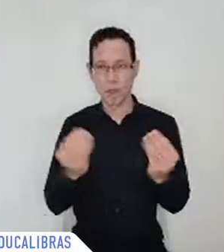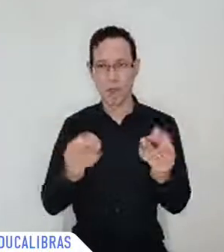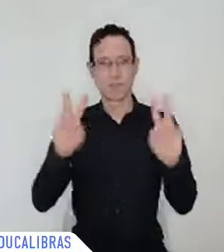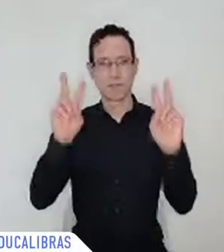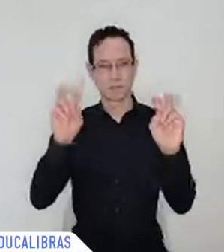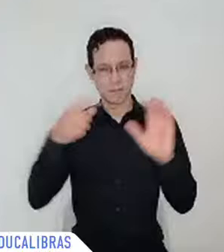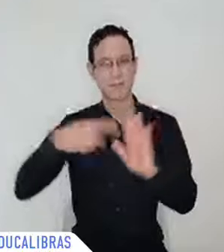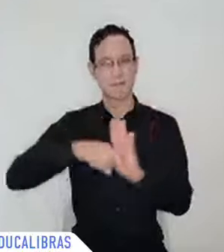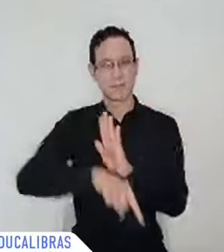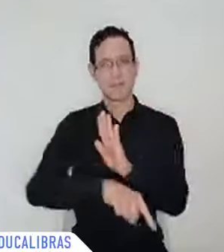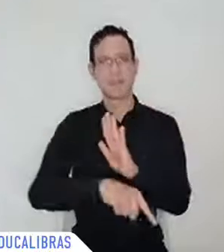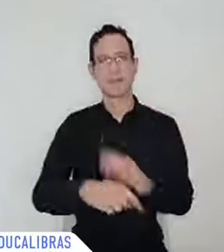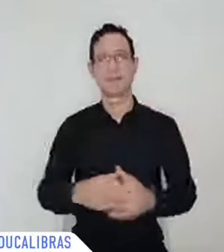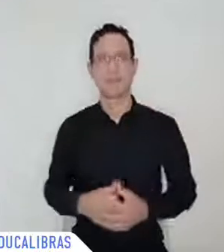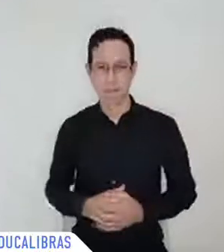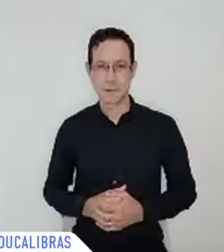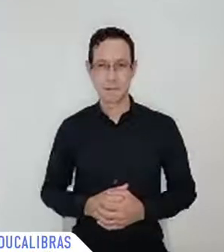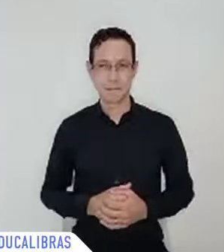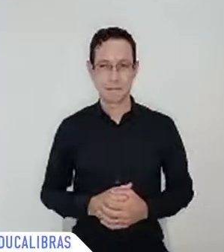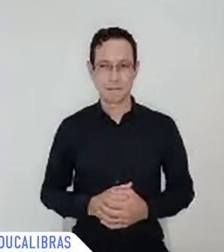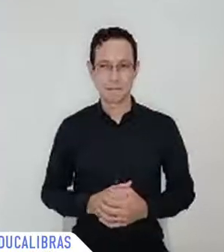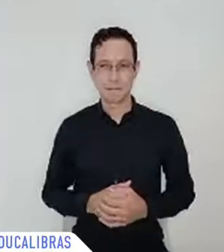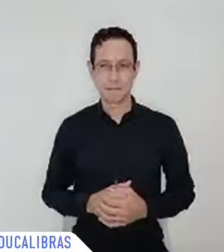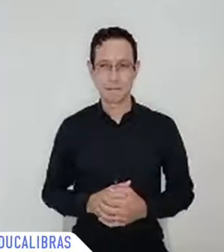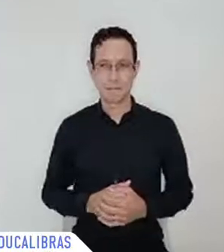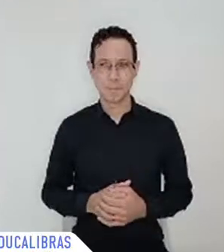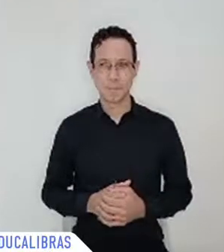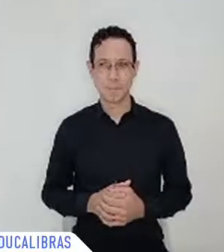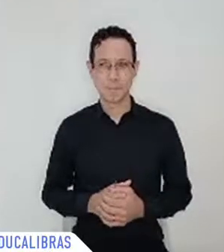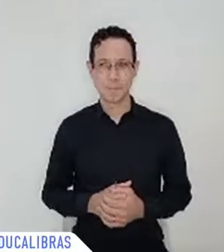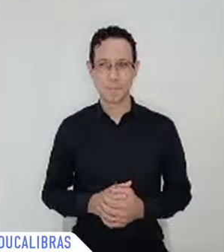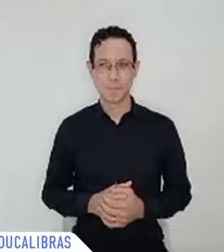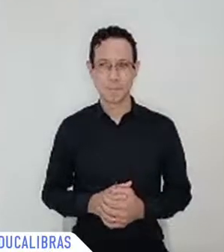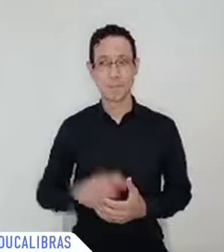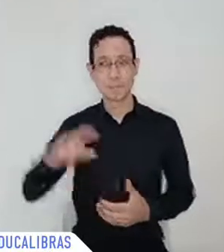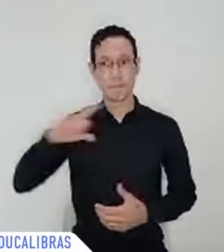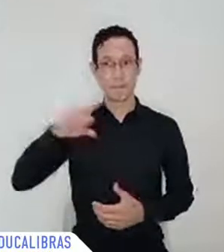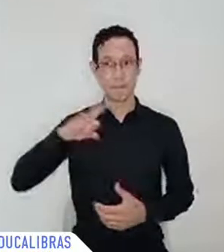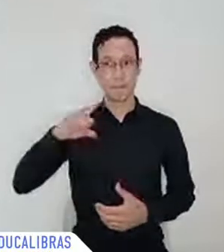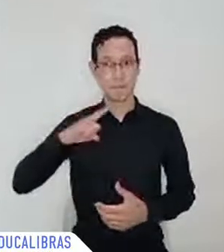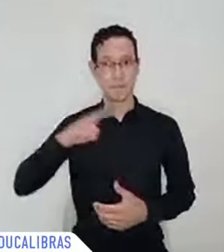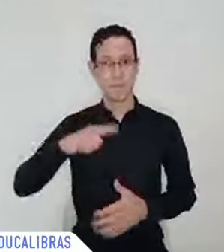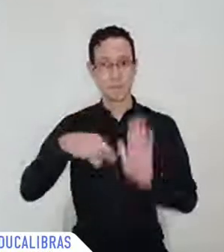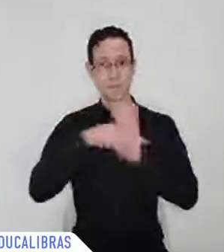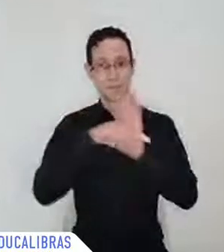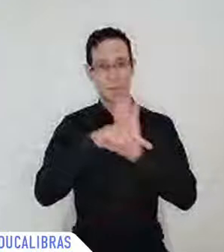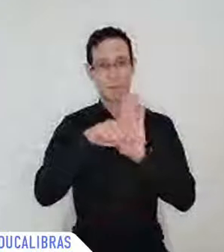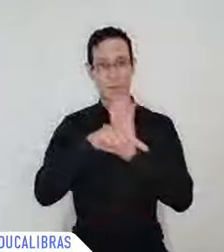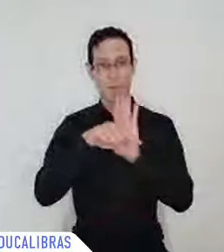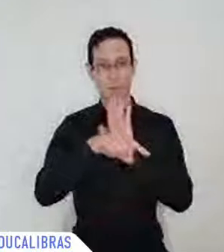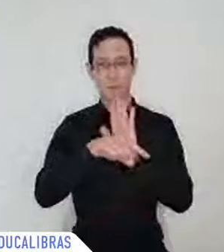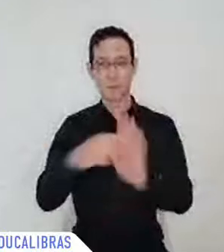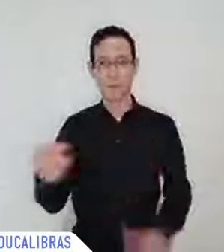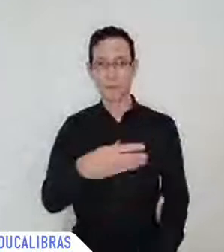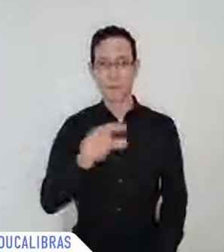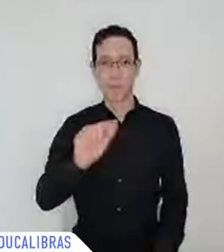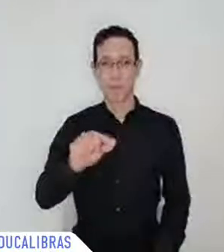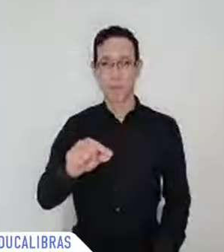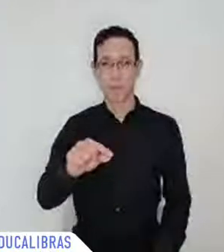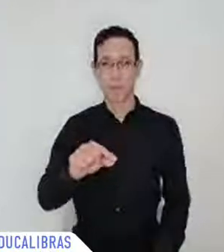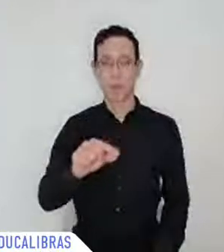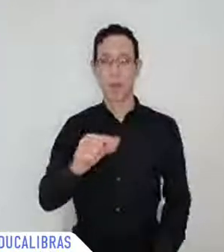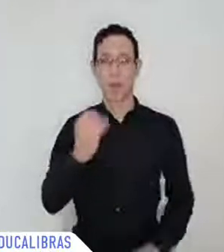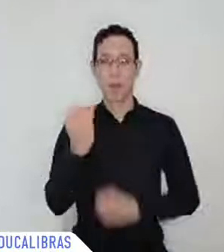debate that is related, but it's not the central. But I wanted to bring you this information.